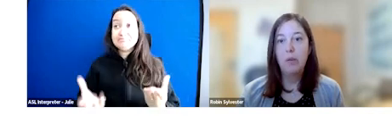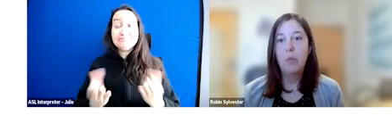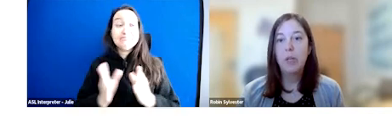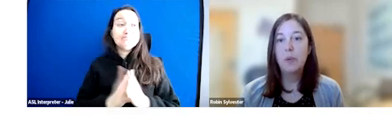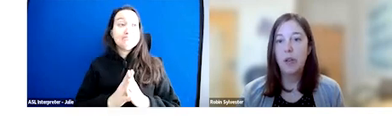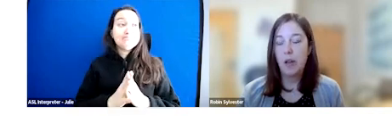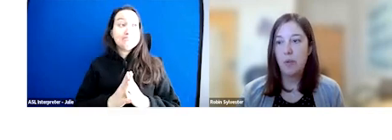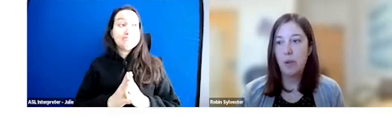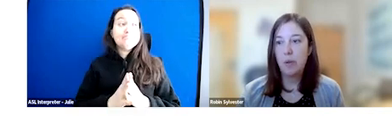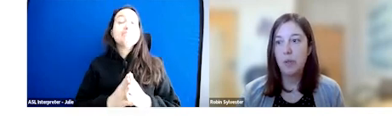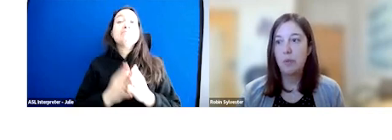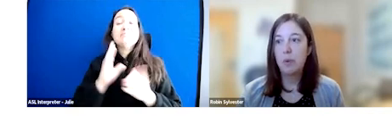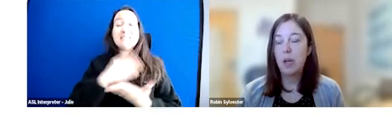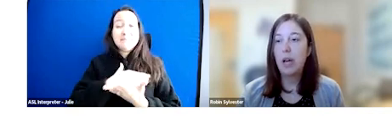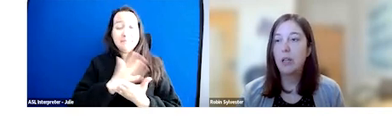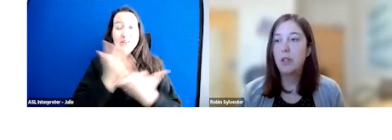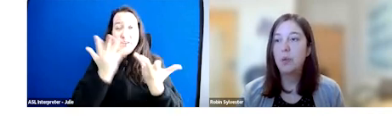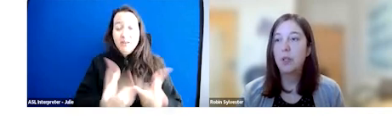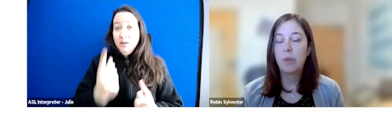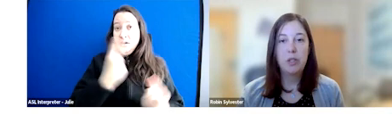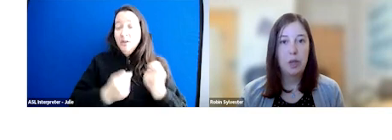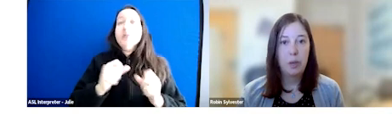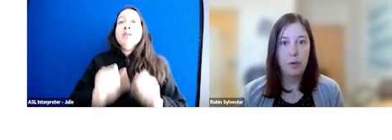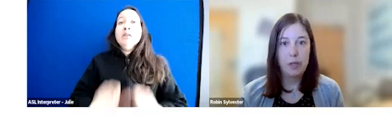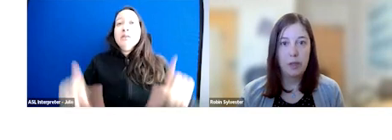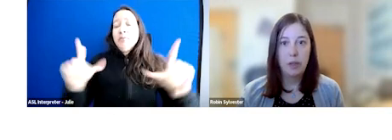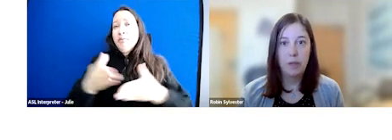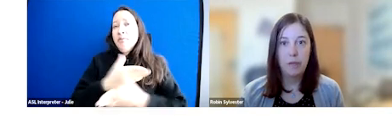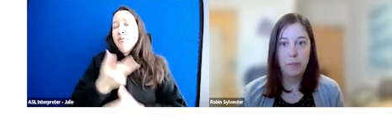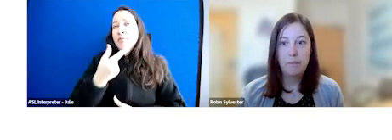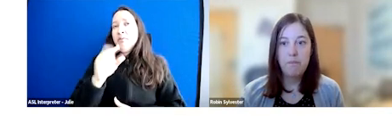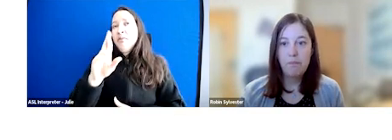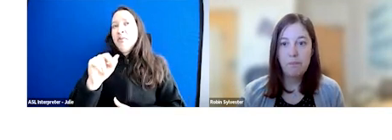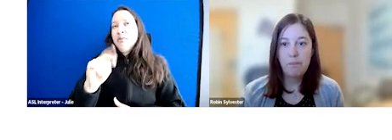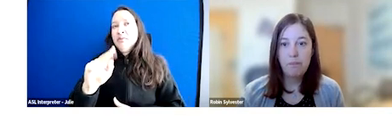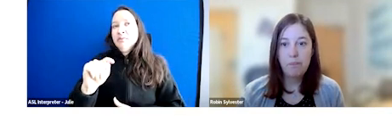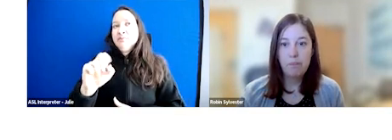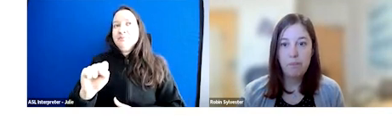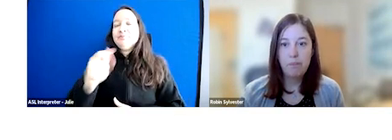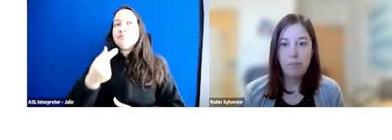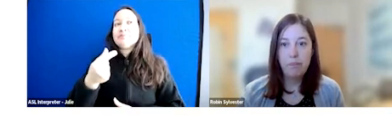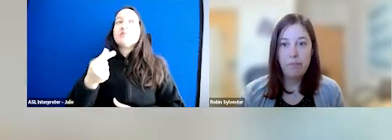then once we've gotten through those, I can do a screen share of grants.gov.